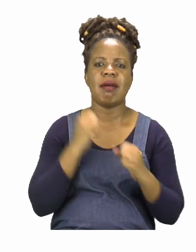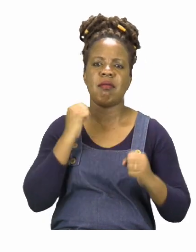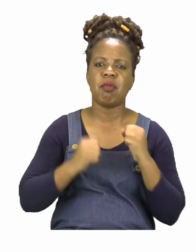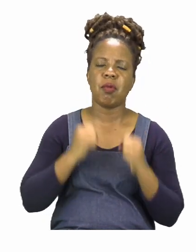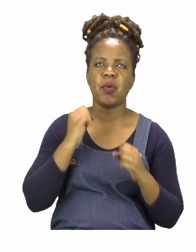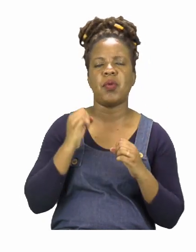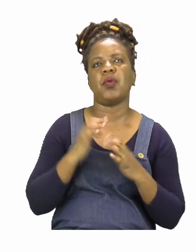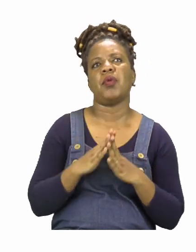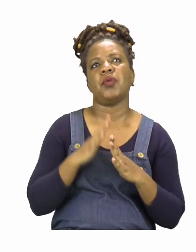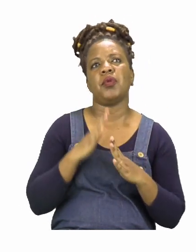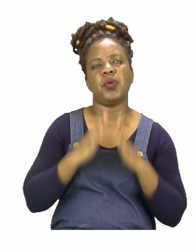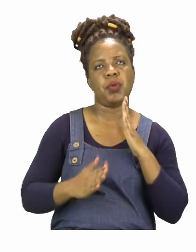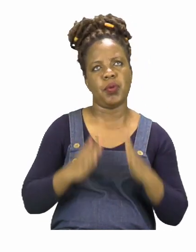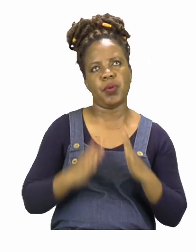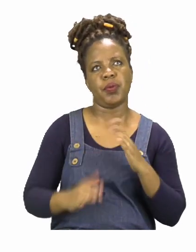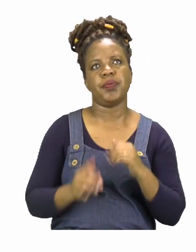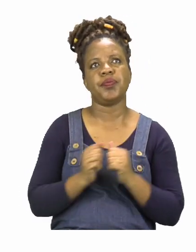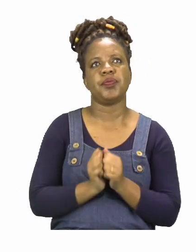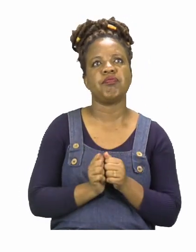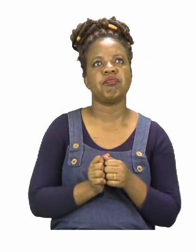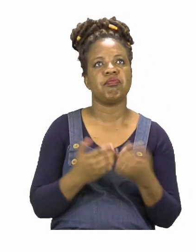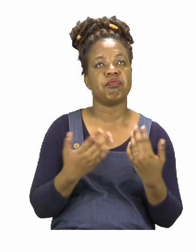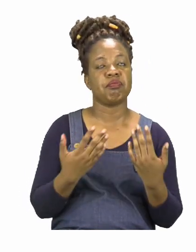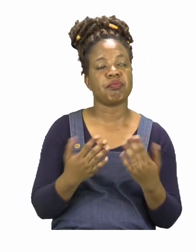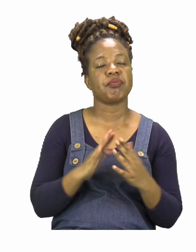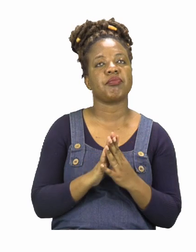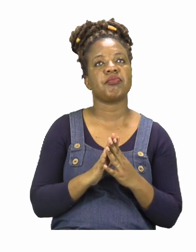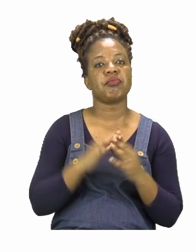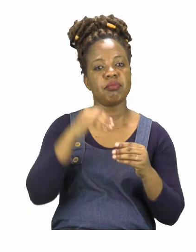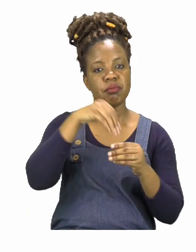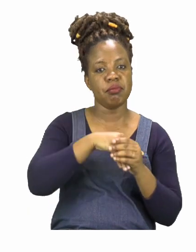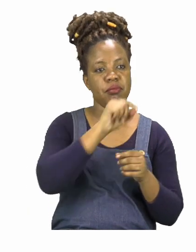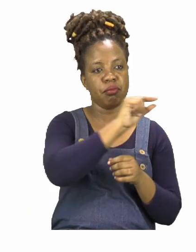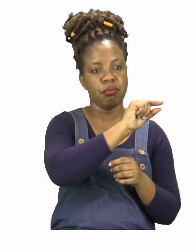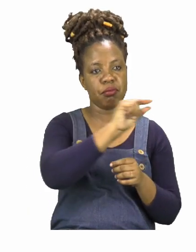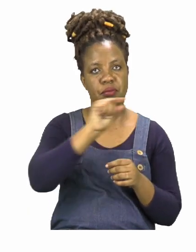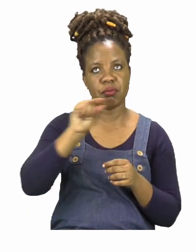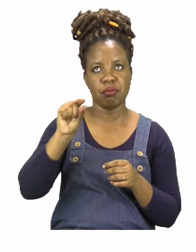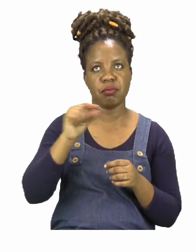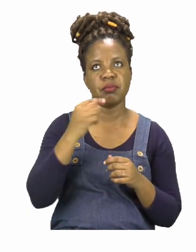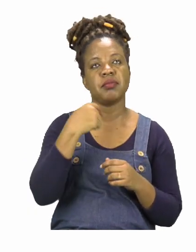like to do exercises when I go for PE.